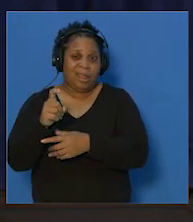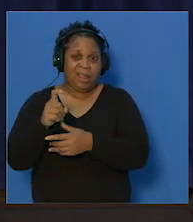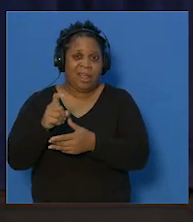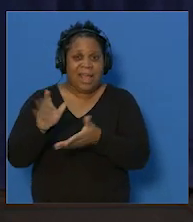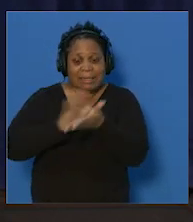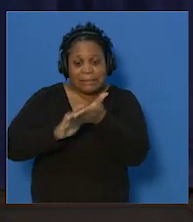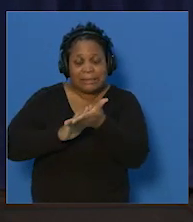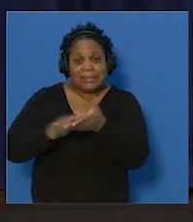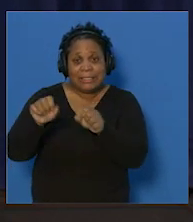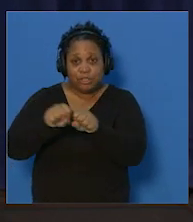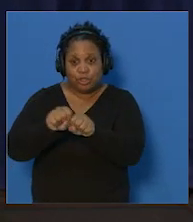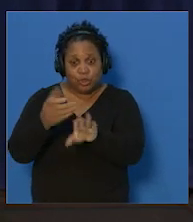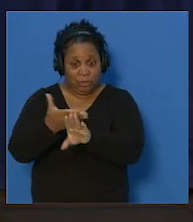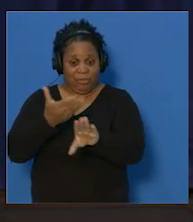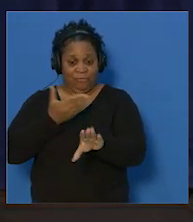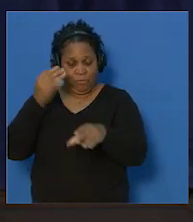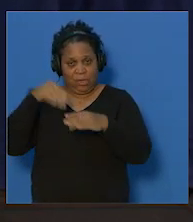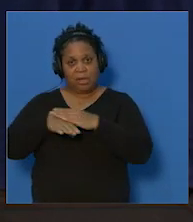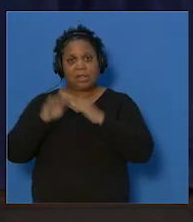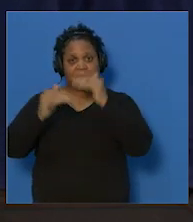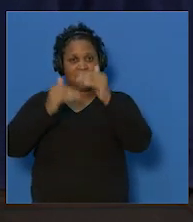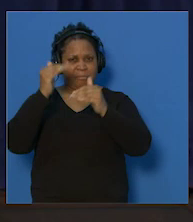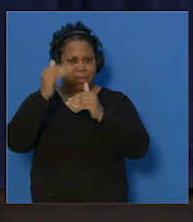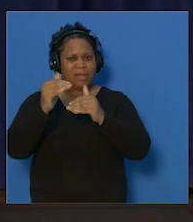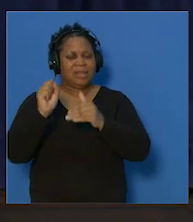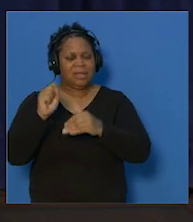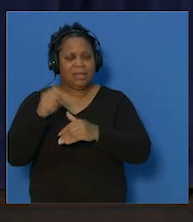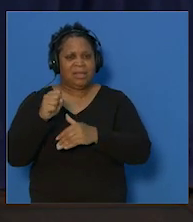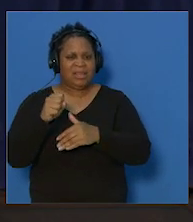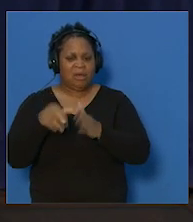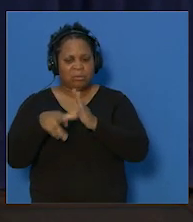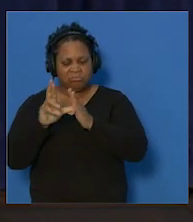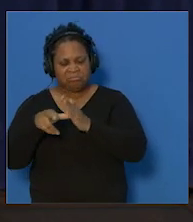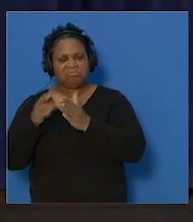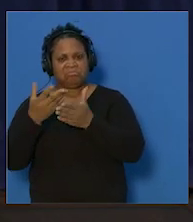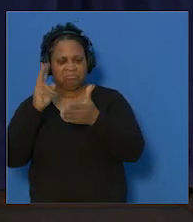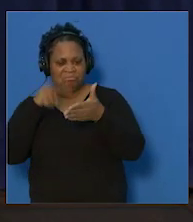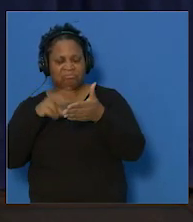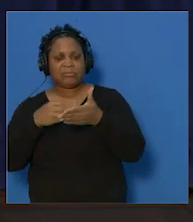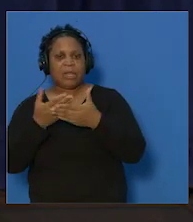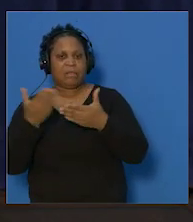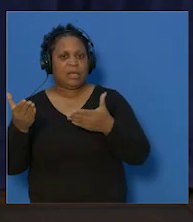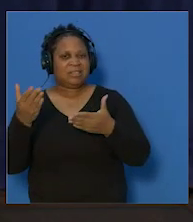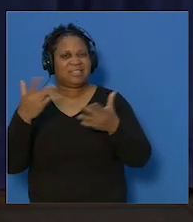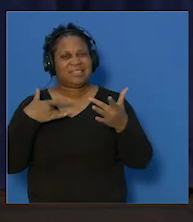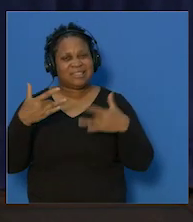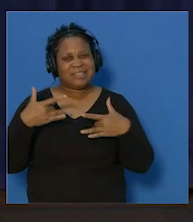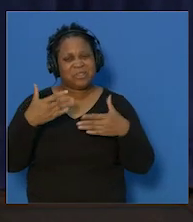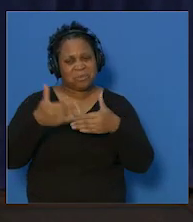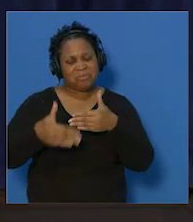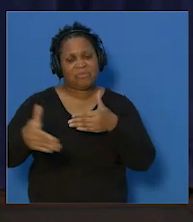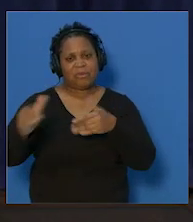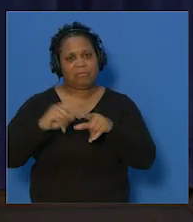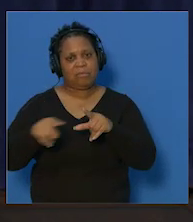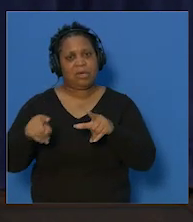shoes before they walk into the building? So there are a myriad of things that we are looking at and to consider as we move forward. But once we have that plan finalized